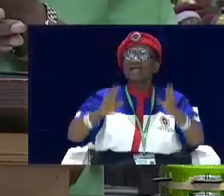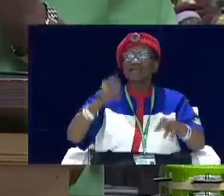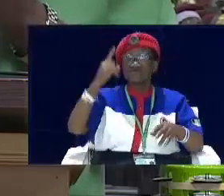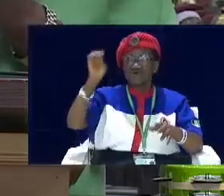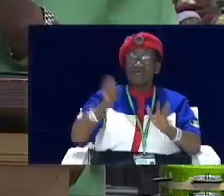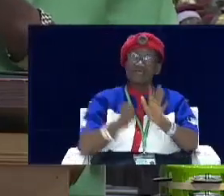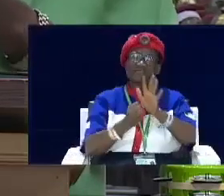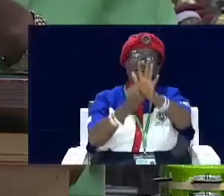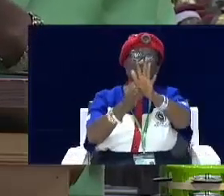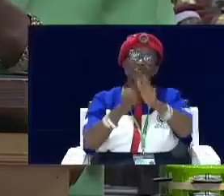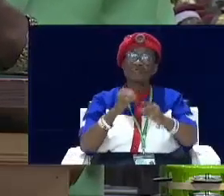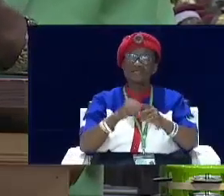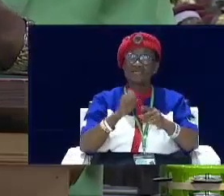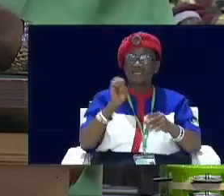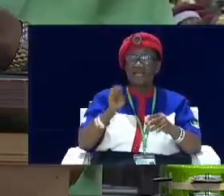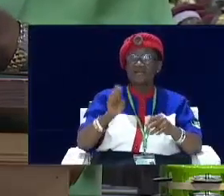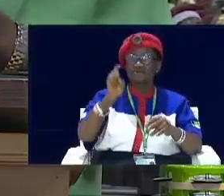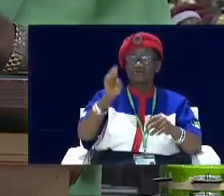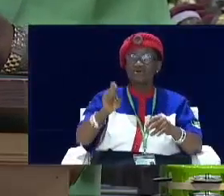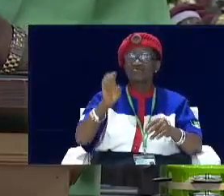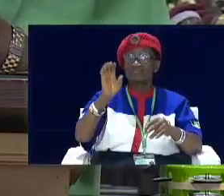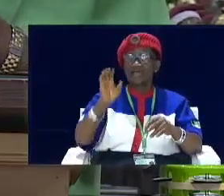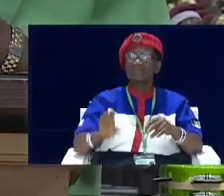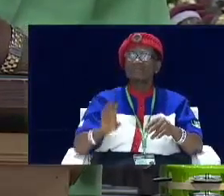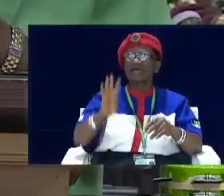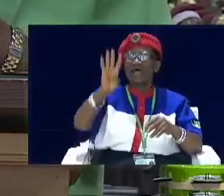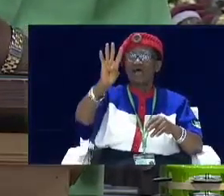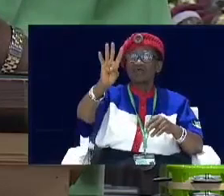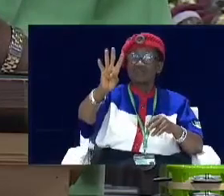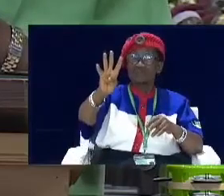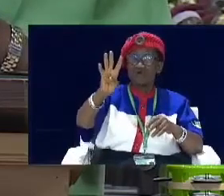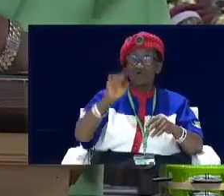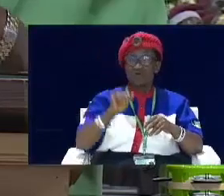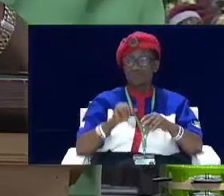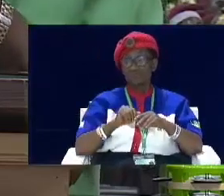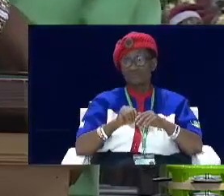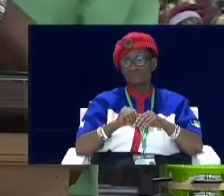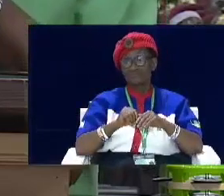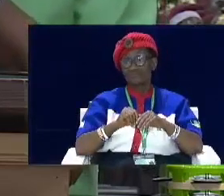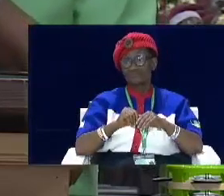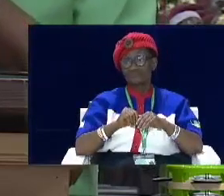in Exodus chapter 4. Ní fún àpẹẹrẹ nínú Exodus orí ìkẹrin.